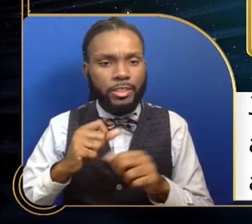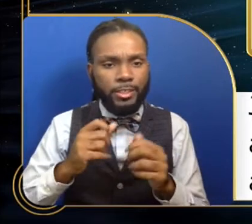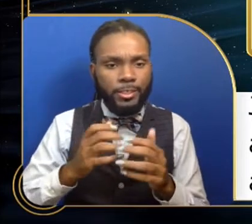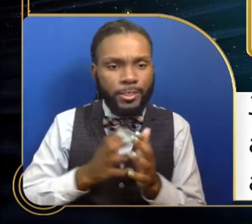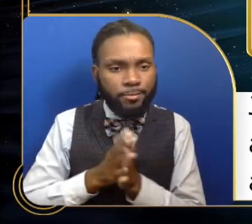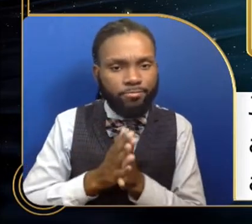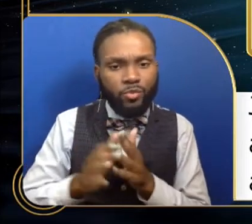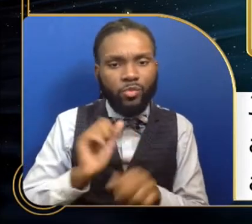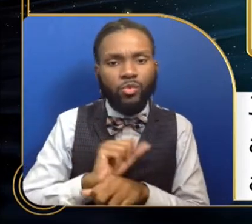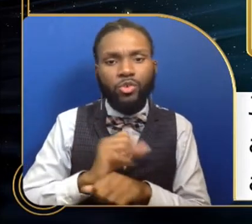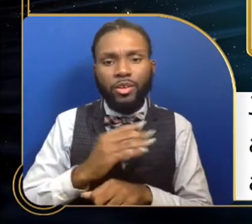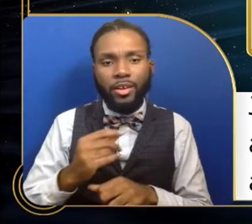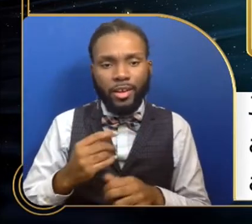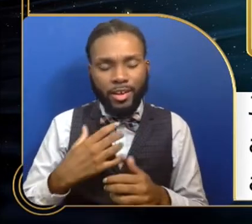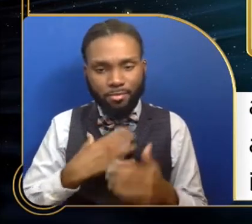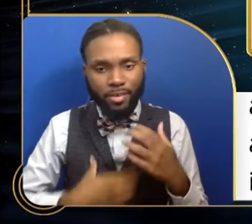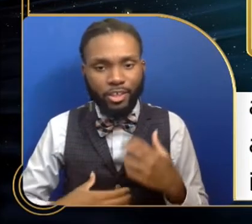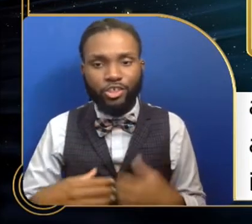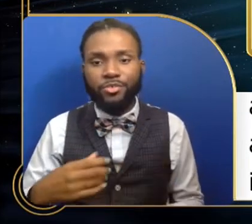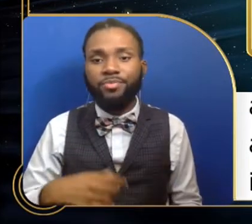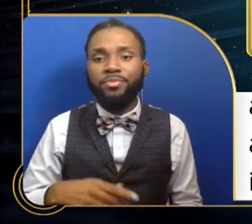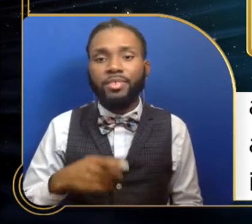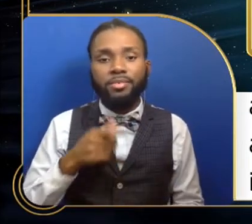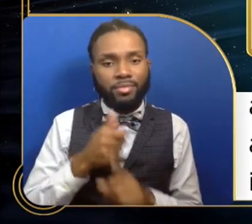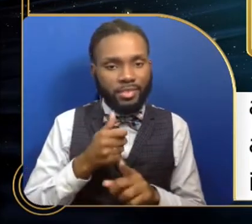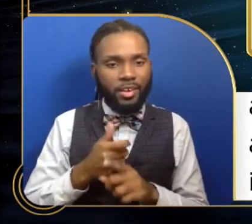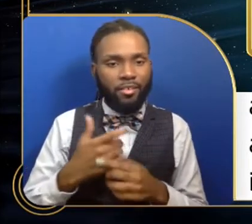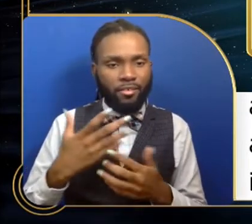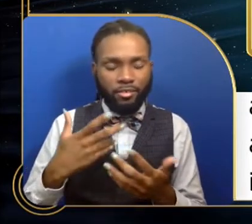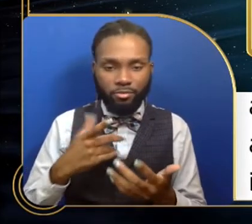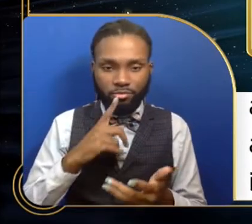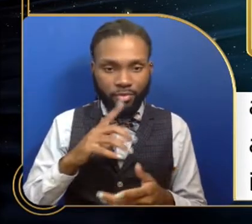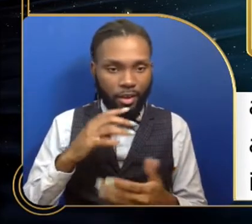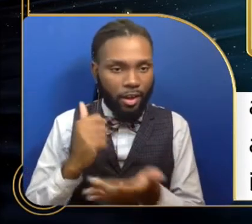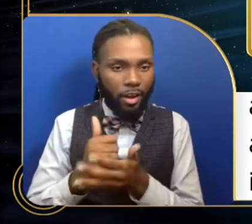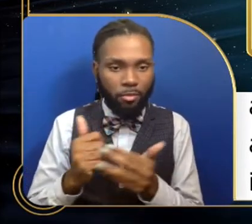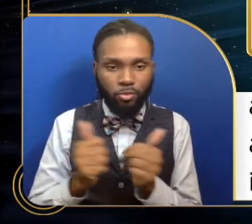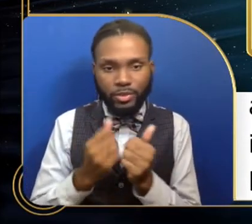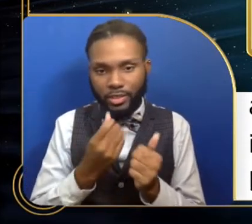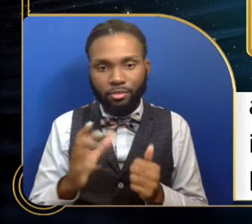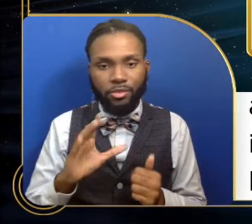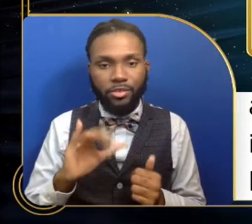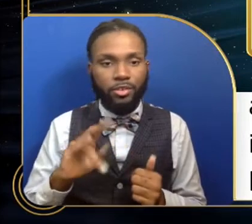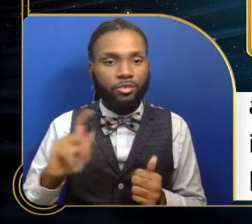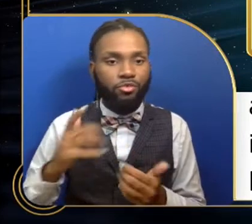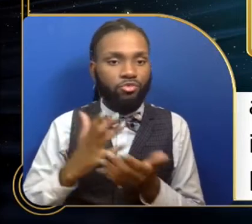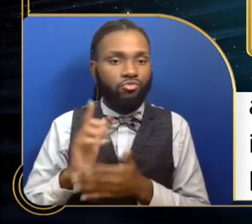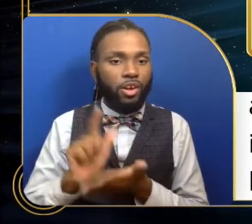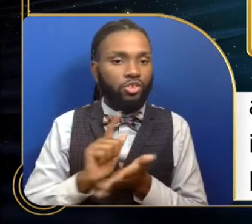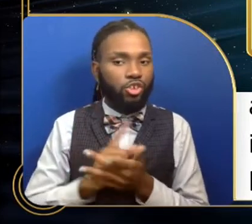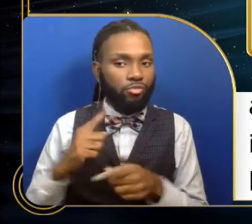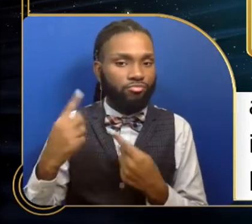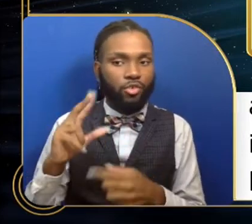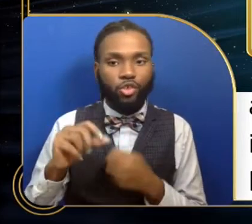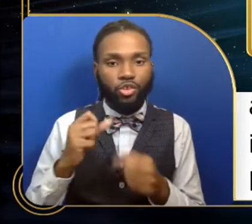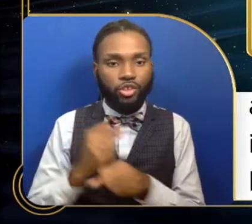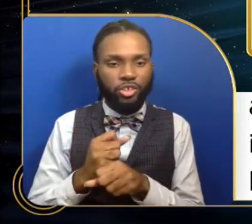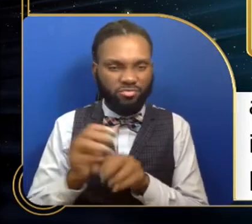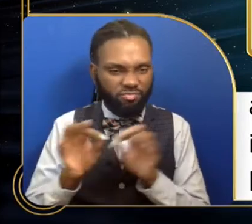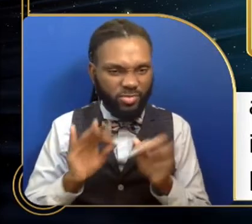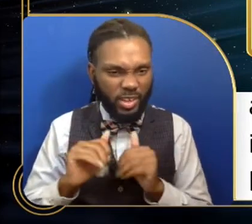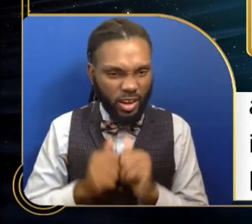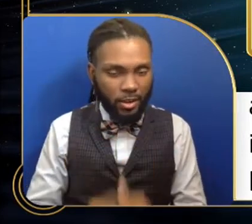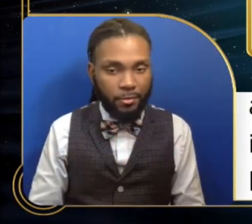role in Congress's enactment of a range of civil rights laws over the past 3 decades. Here's how.